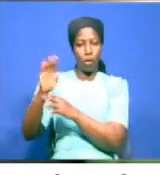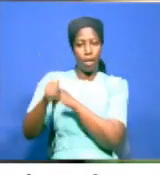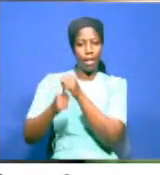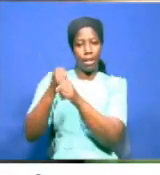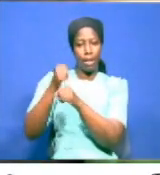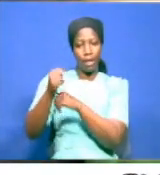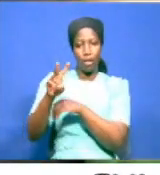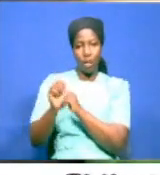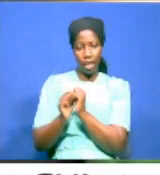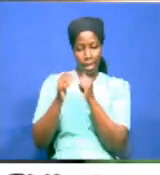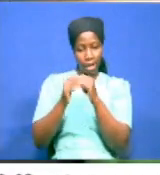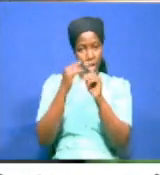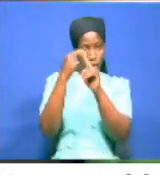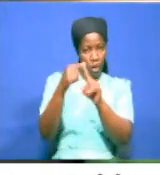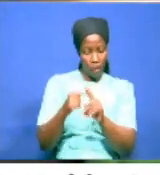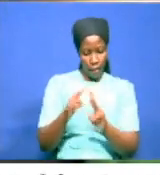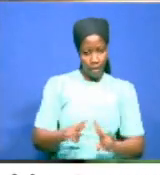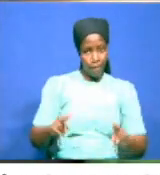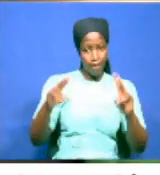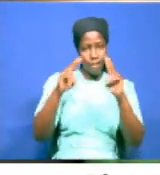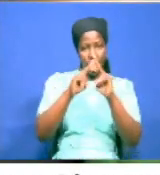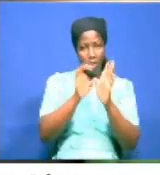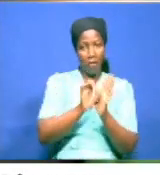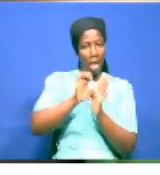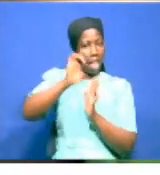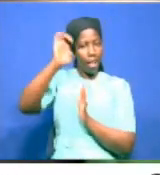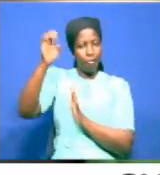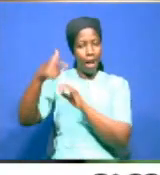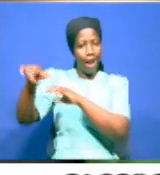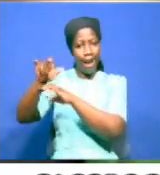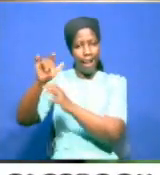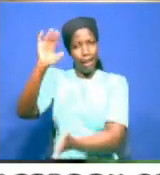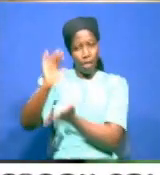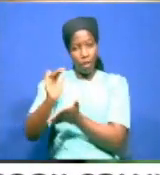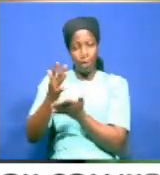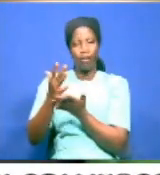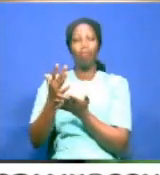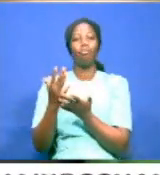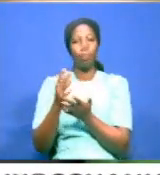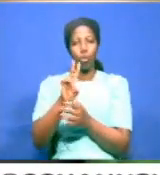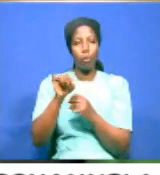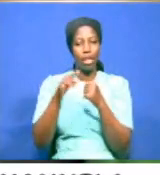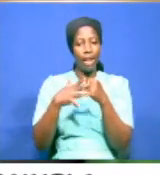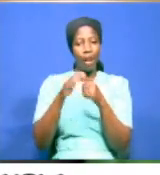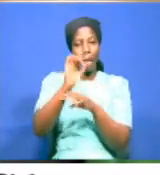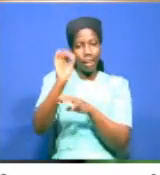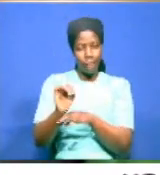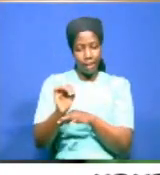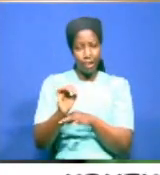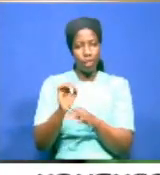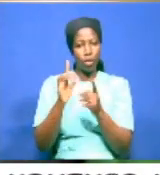2019. While total value of exports declined by 2.9% to Kenya shilling